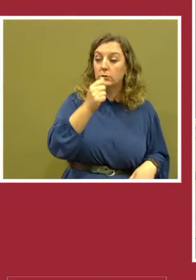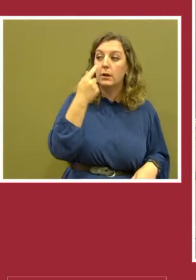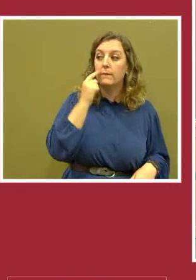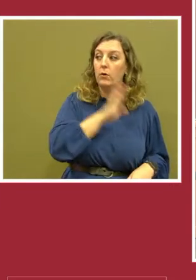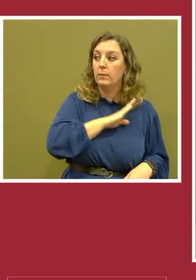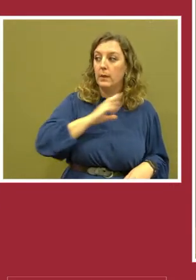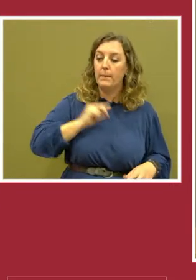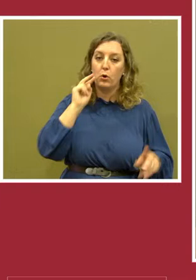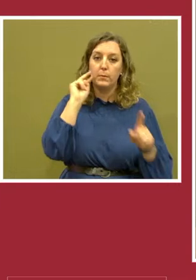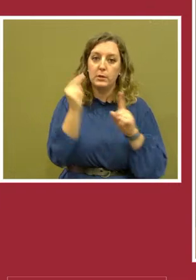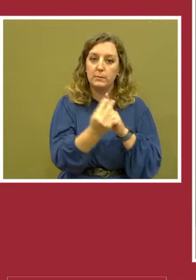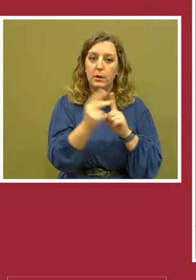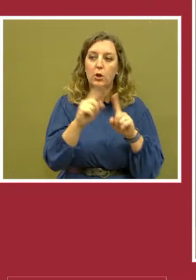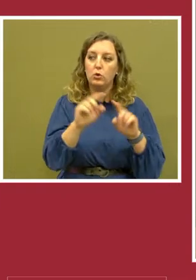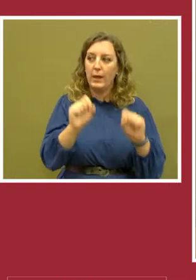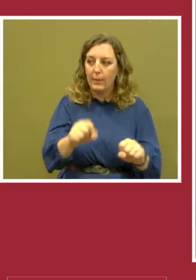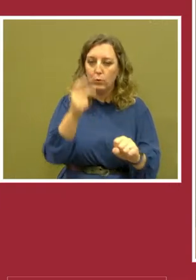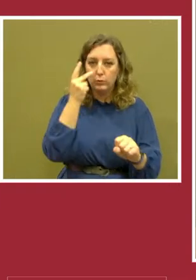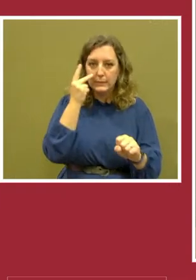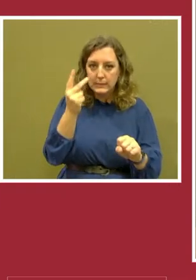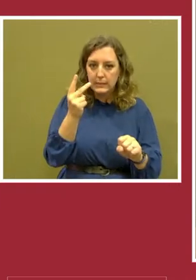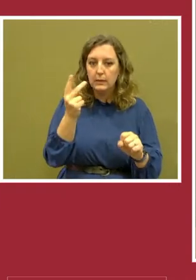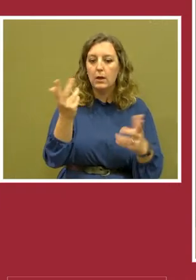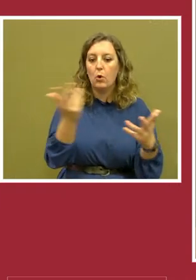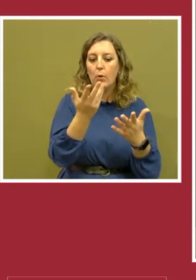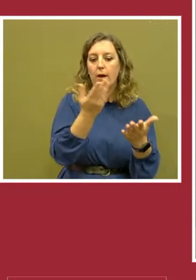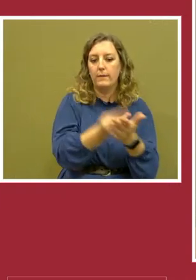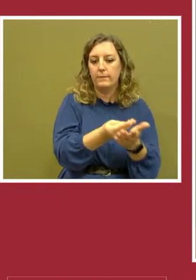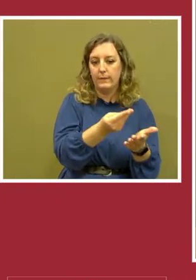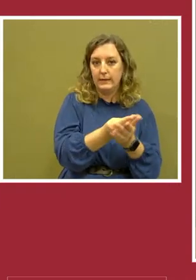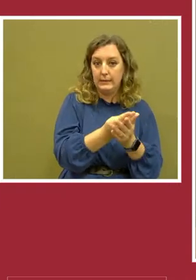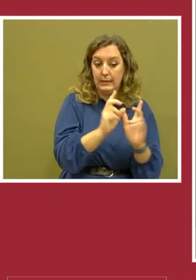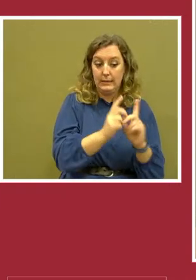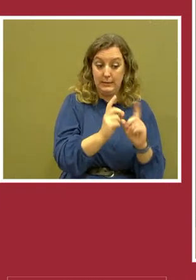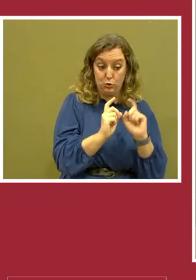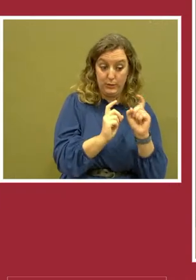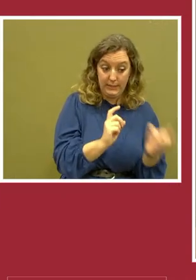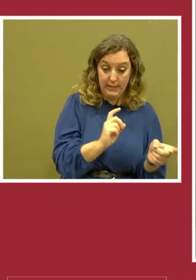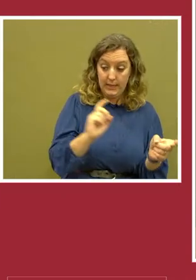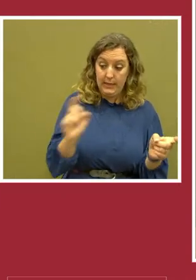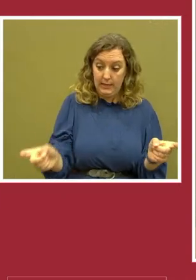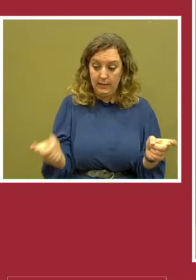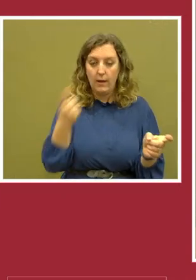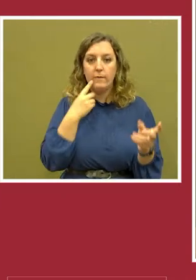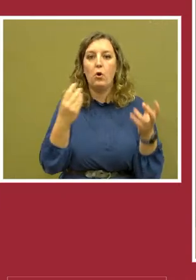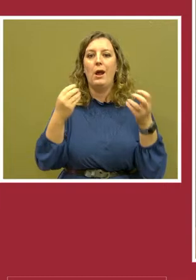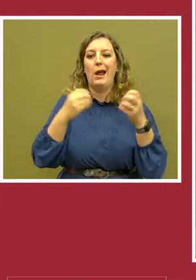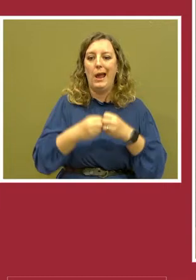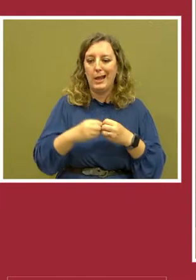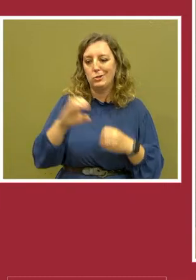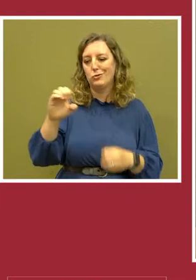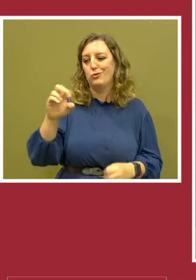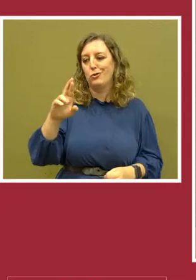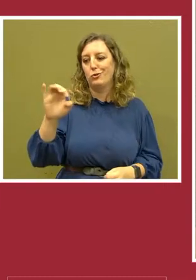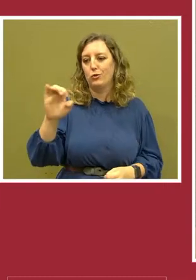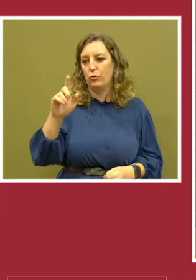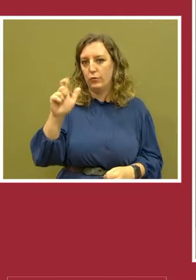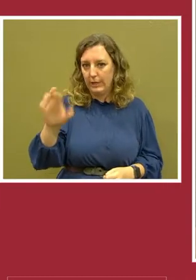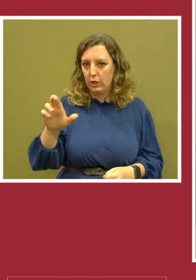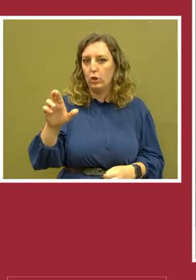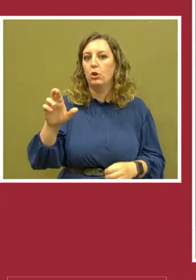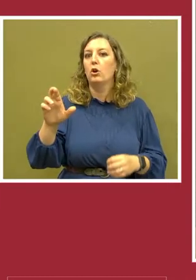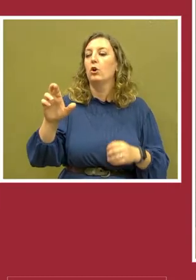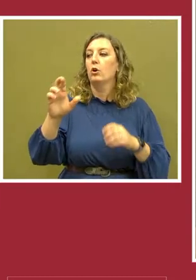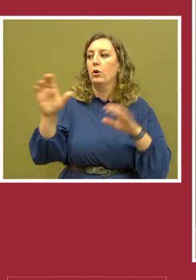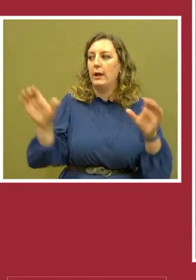board perspective to be able to see is what funding does the district give for extracurricular programs by